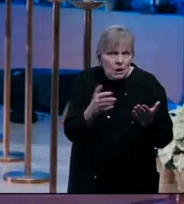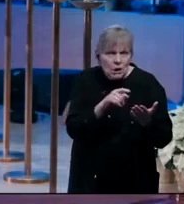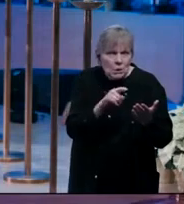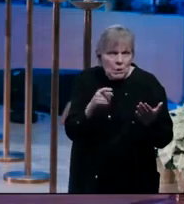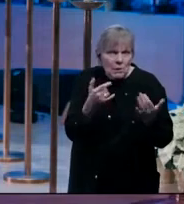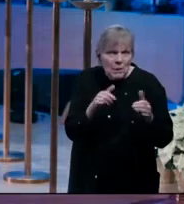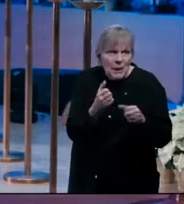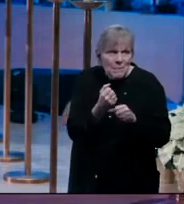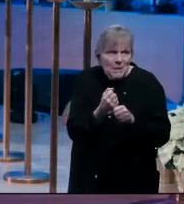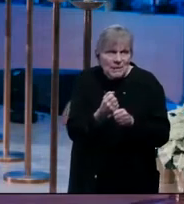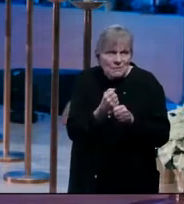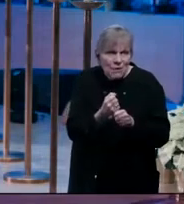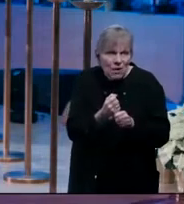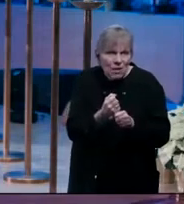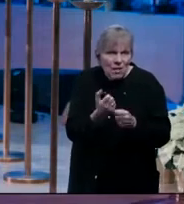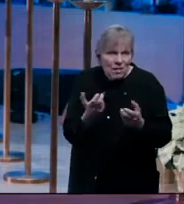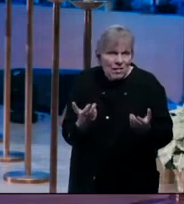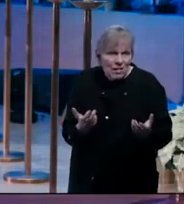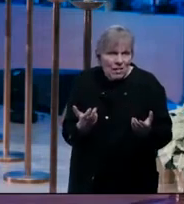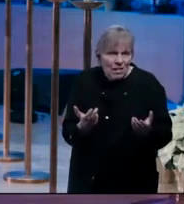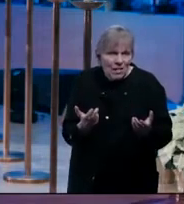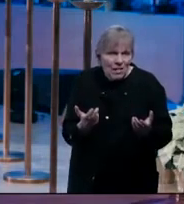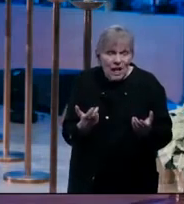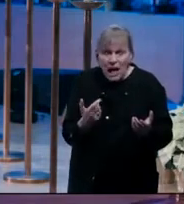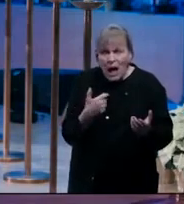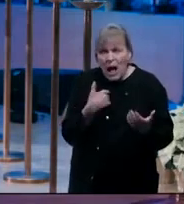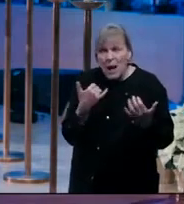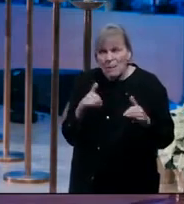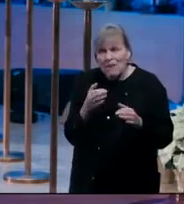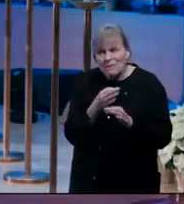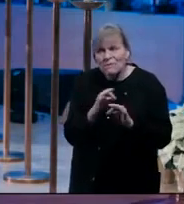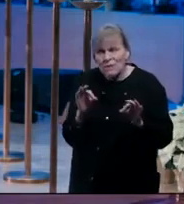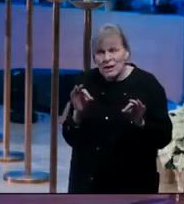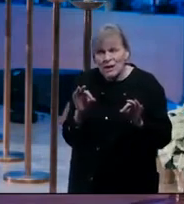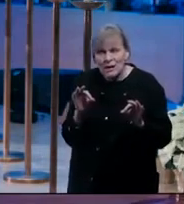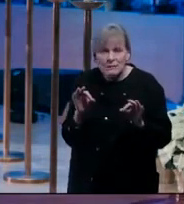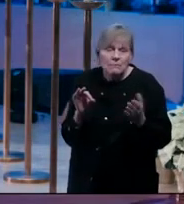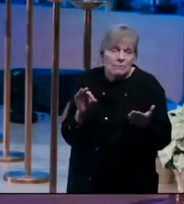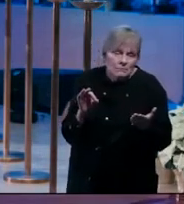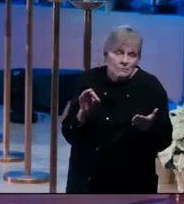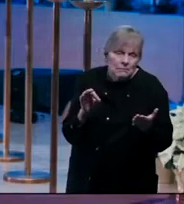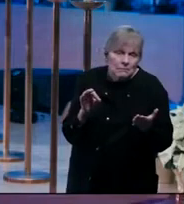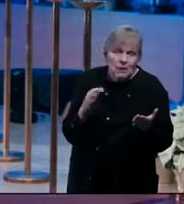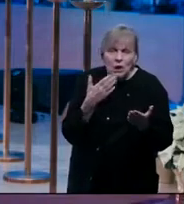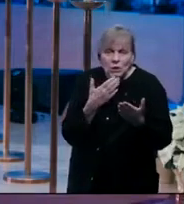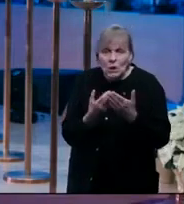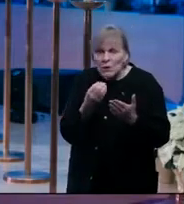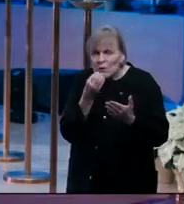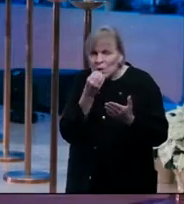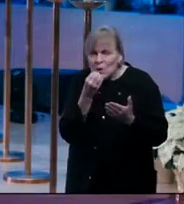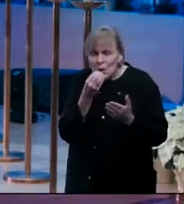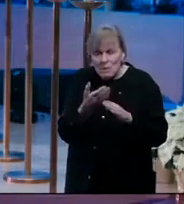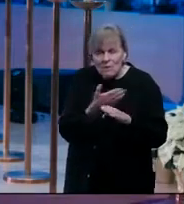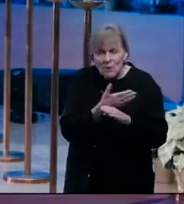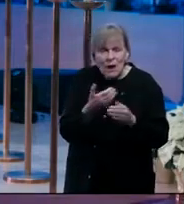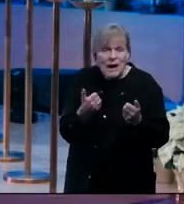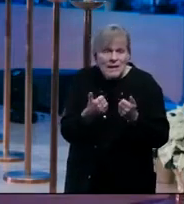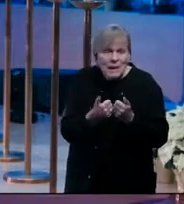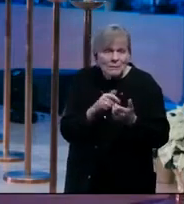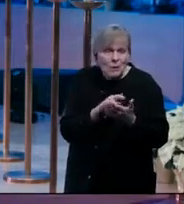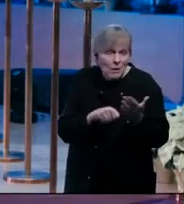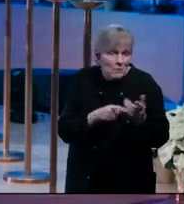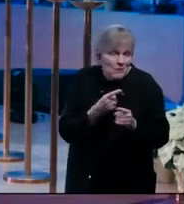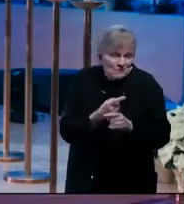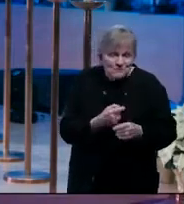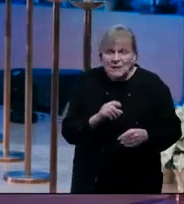Y'all, to play baseball. Heck, I'll play for free. I hear they've got, you know, good food spreads before the games and all